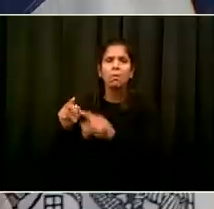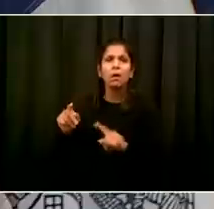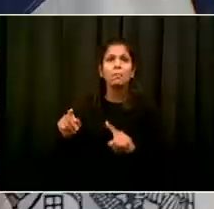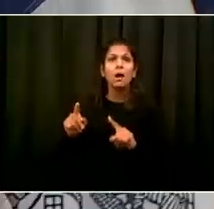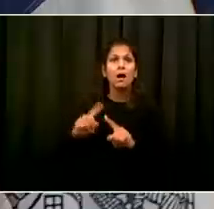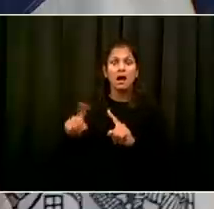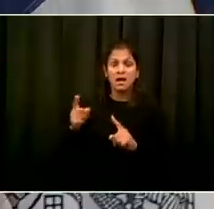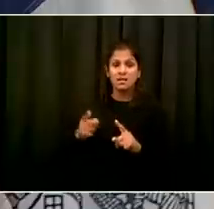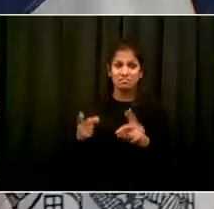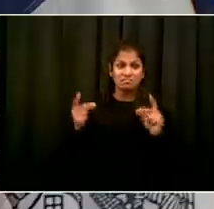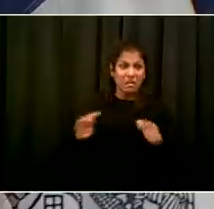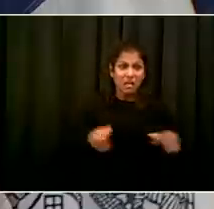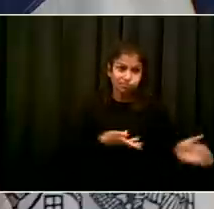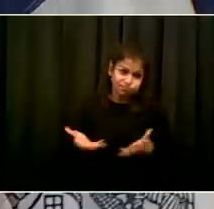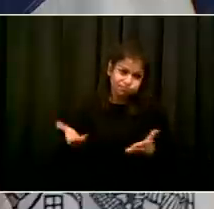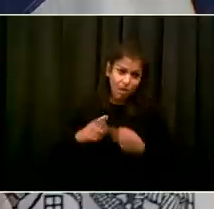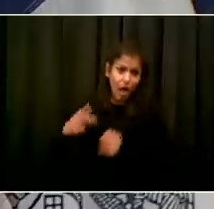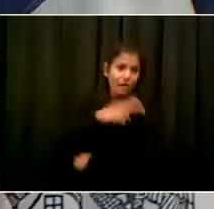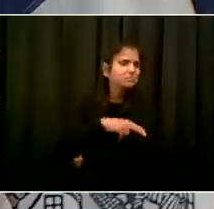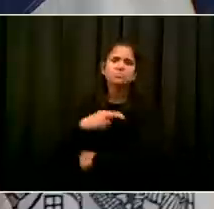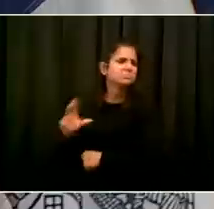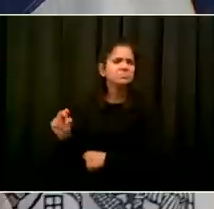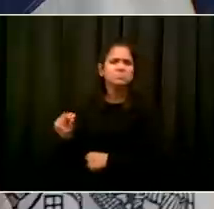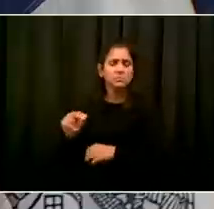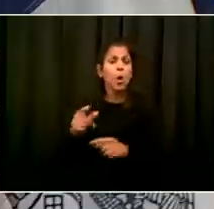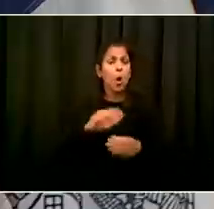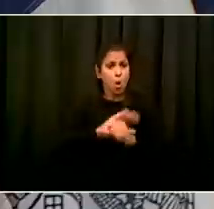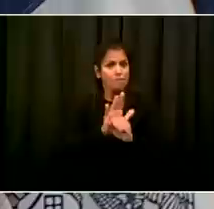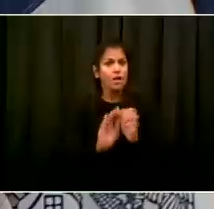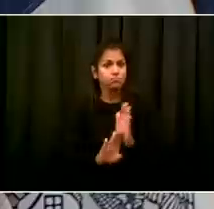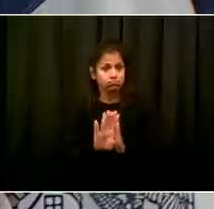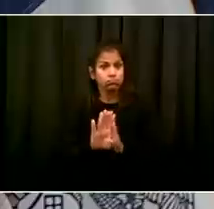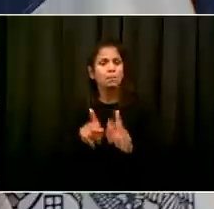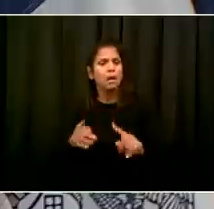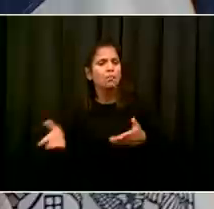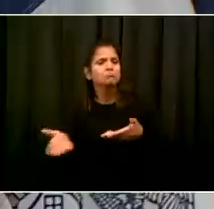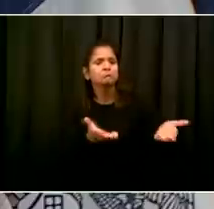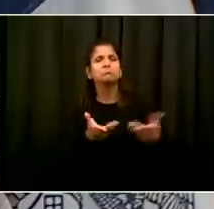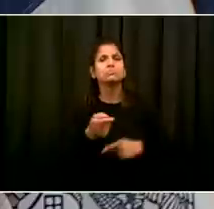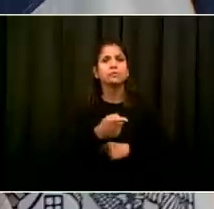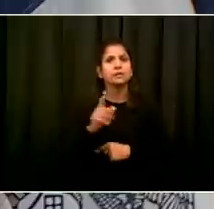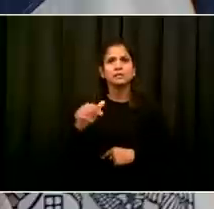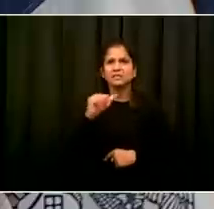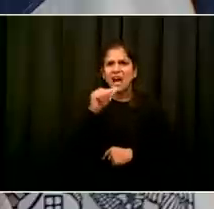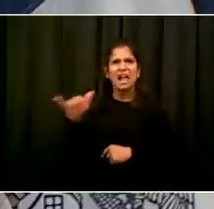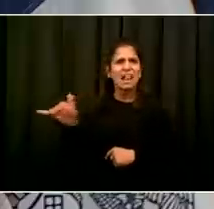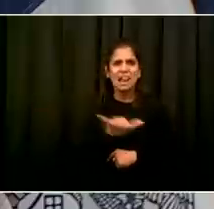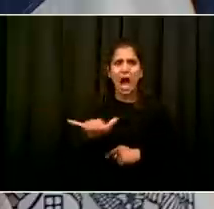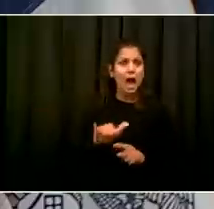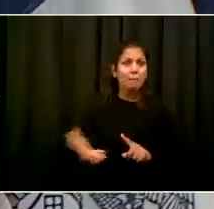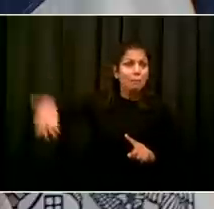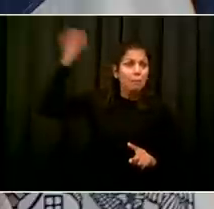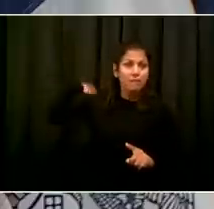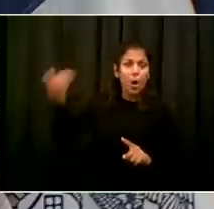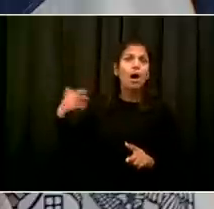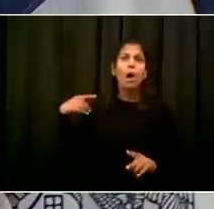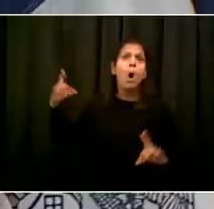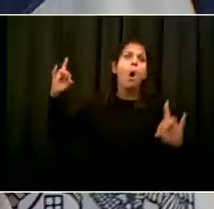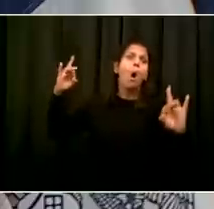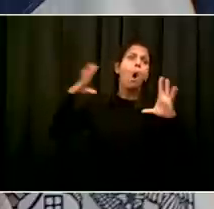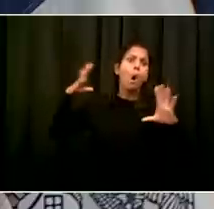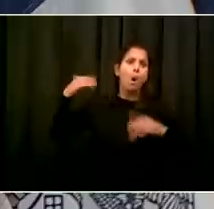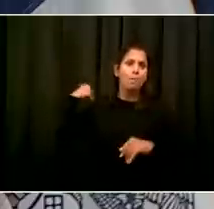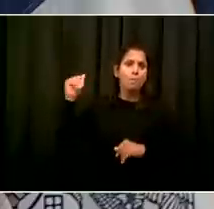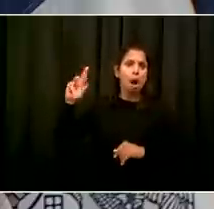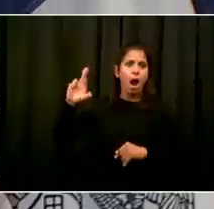the folks who are in the hospital. But we certainly have to be ready for a higher level of hospitalizations. I would say right